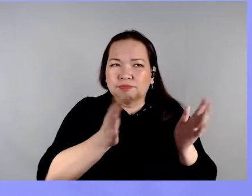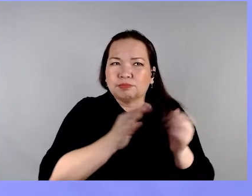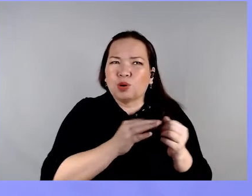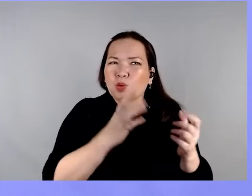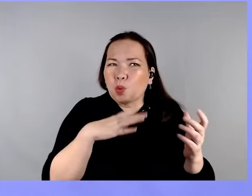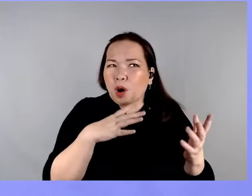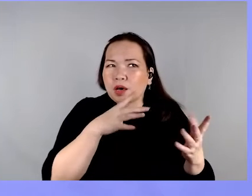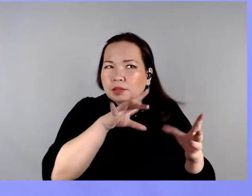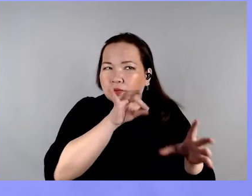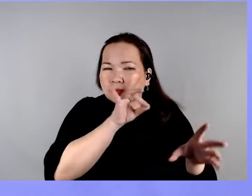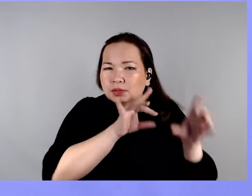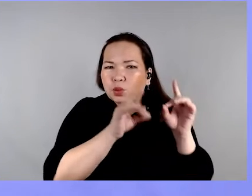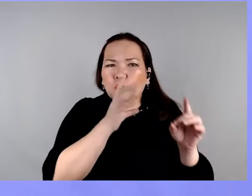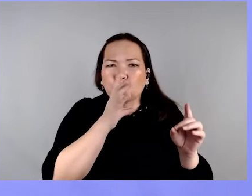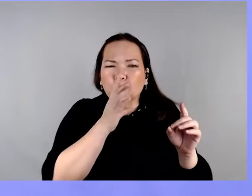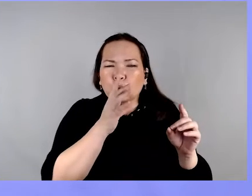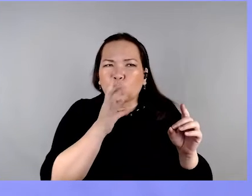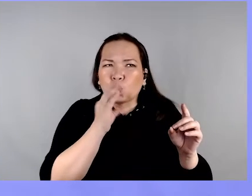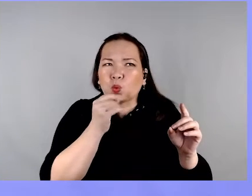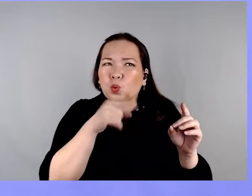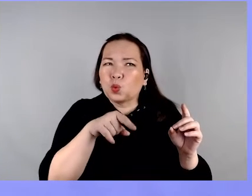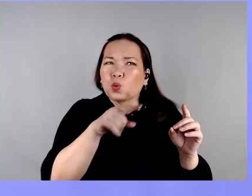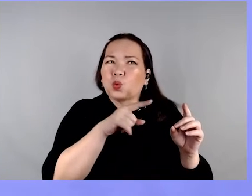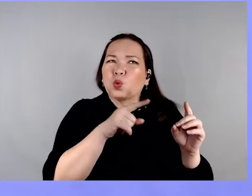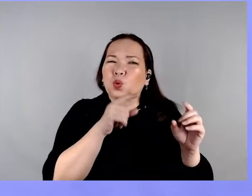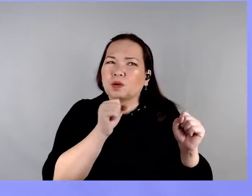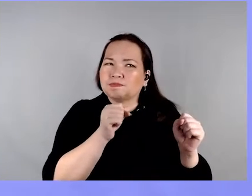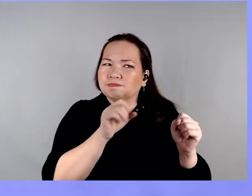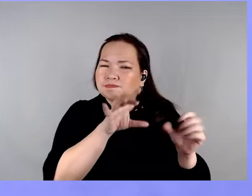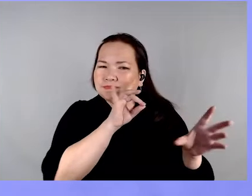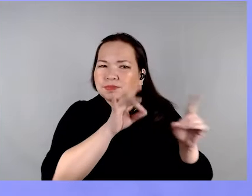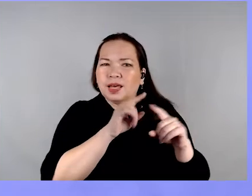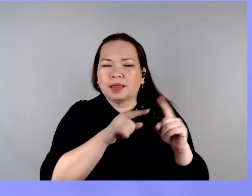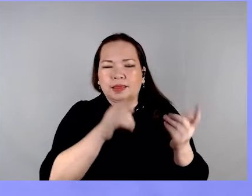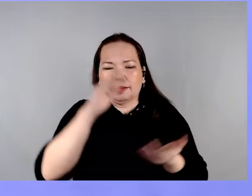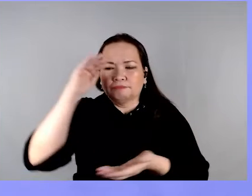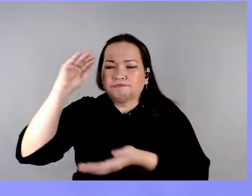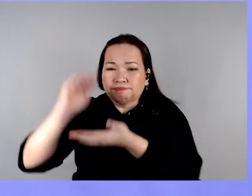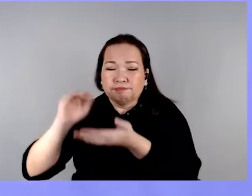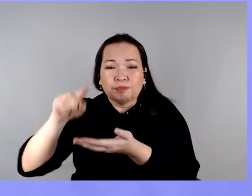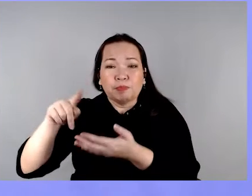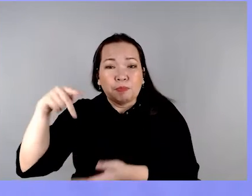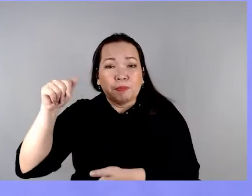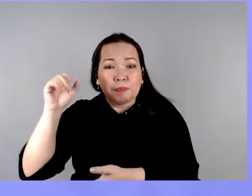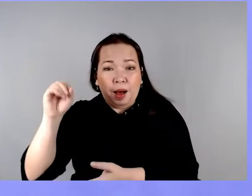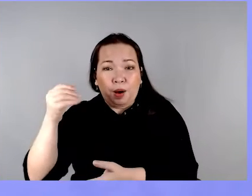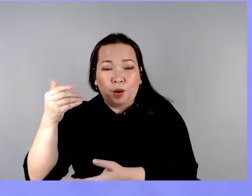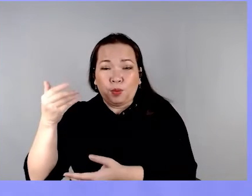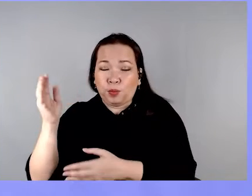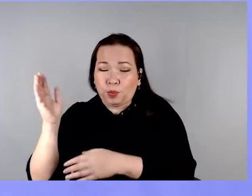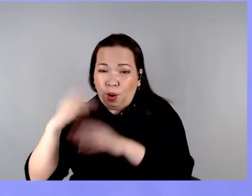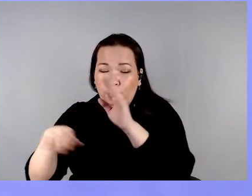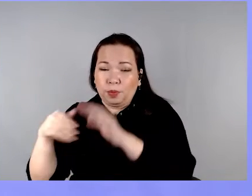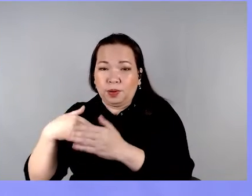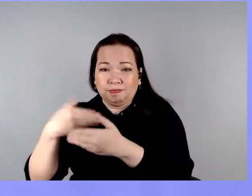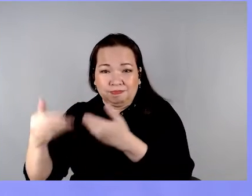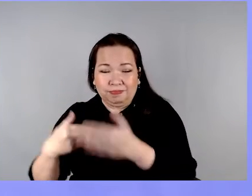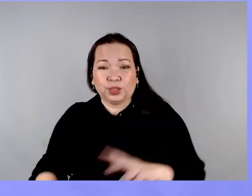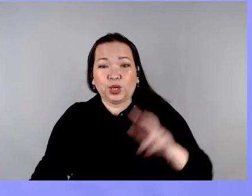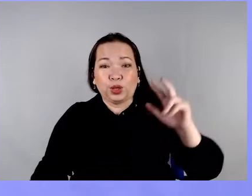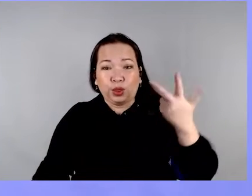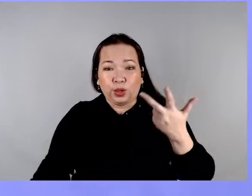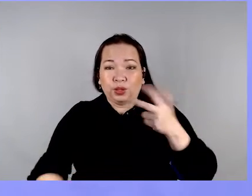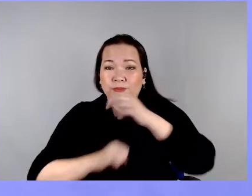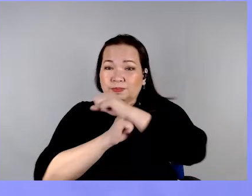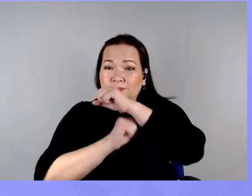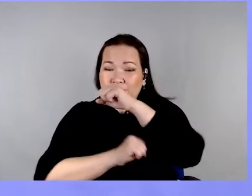to trial and, as a result, also reduce the workload for themselves, the courts, and the public attorneys. The third pillar is